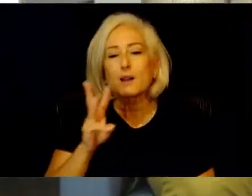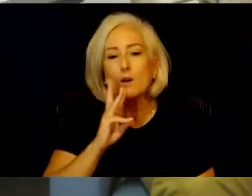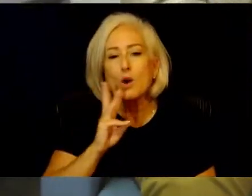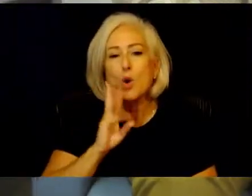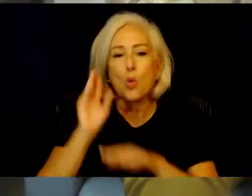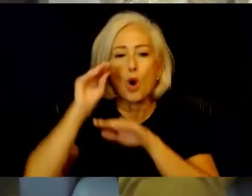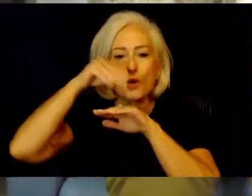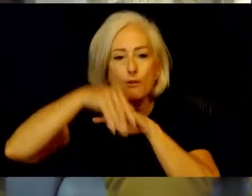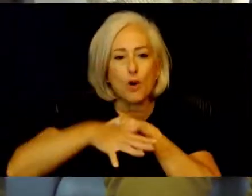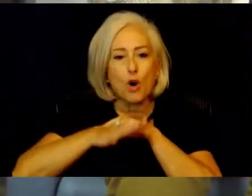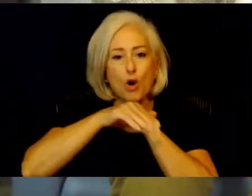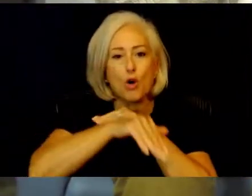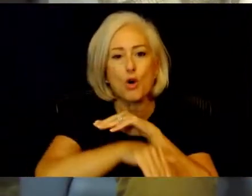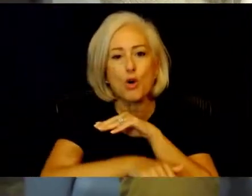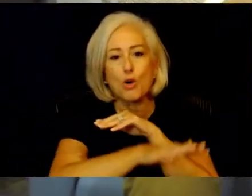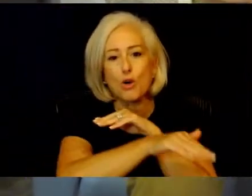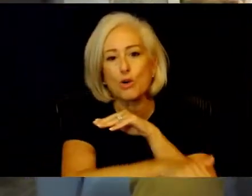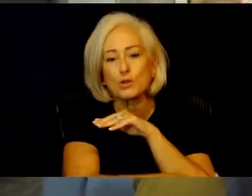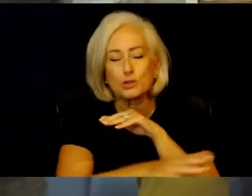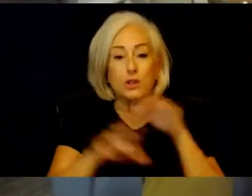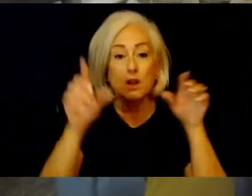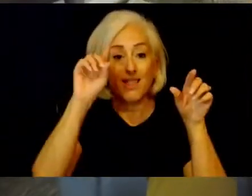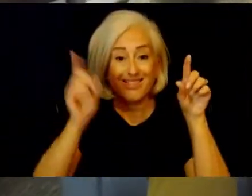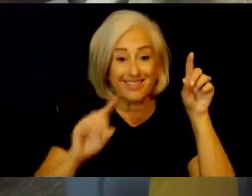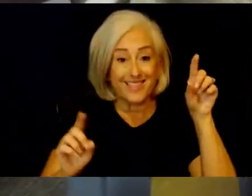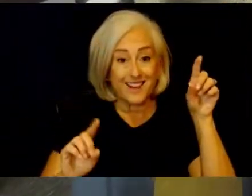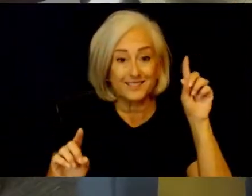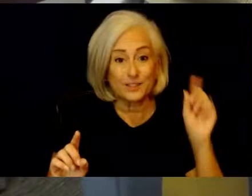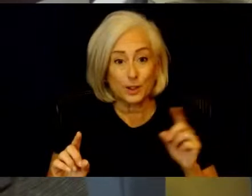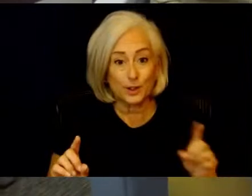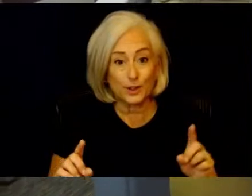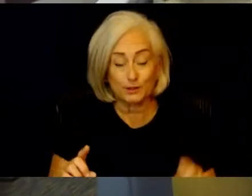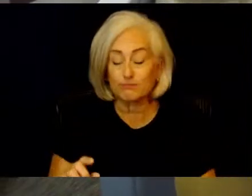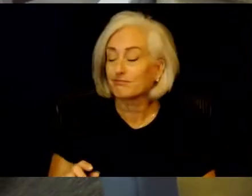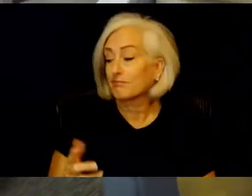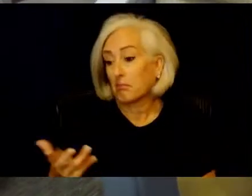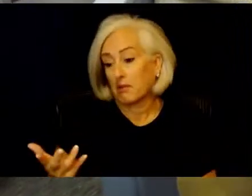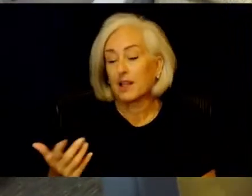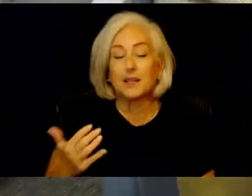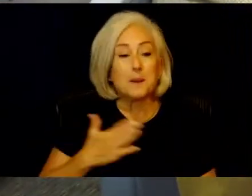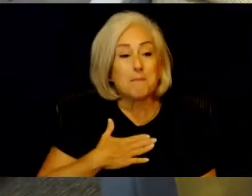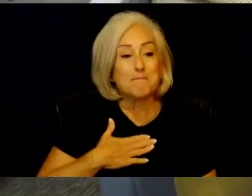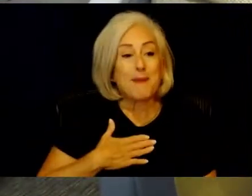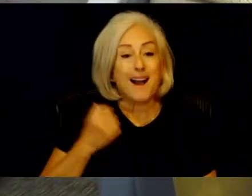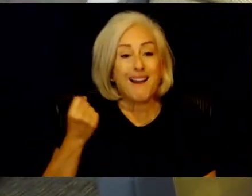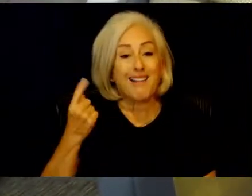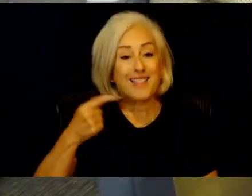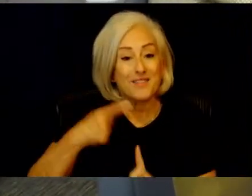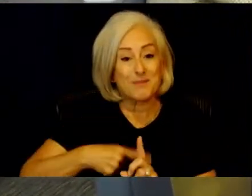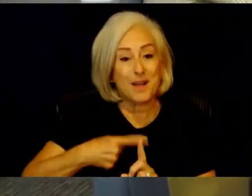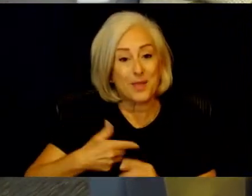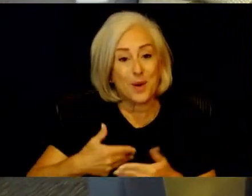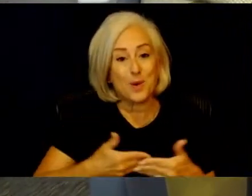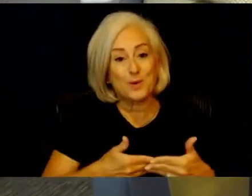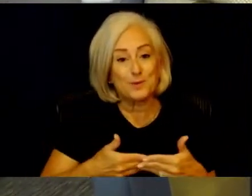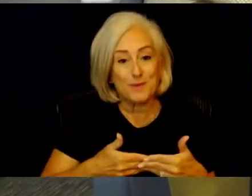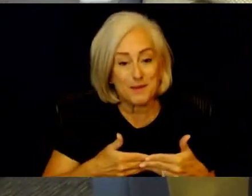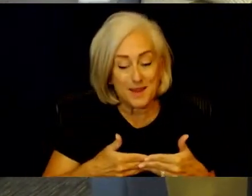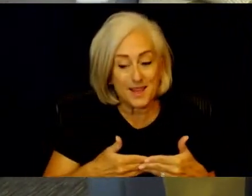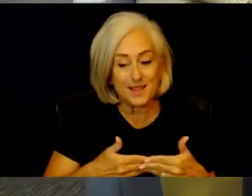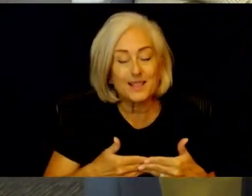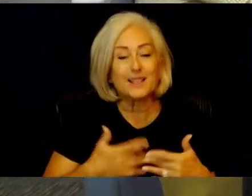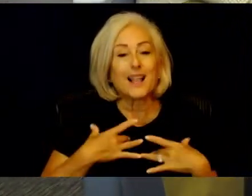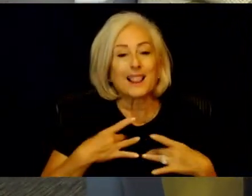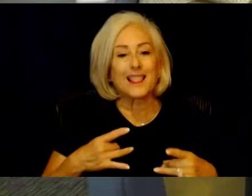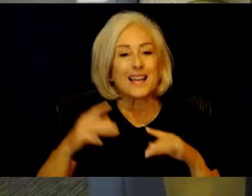rainfall. That's nice. Similar to white noise. I mean, I have an 11-month-old and he sleeps to rain sounds. And there are folks who sleep to